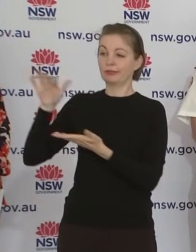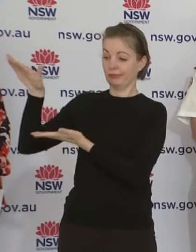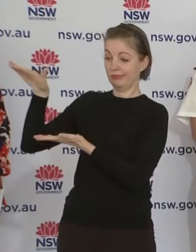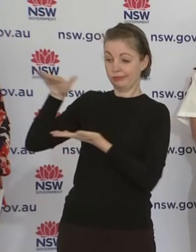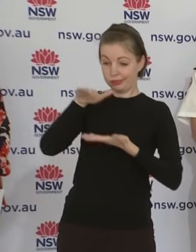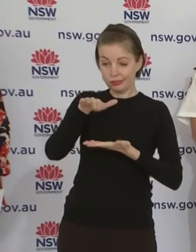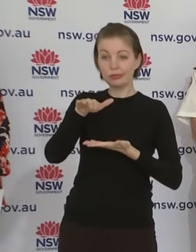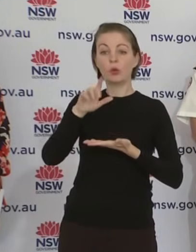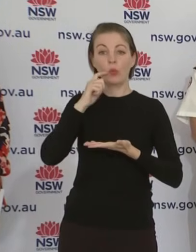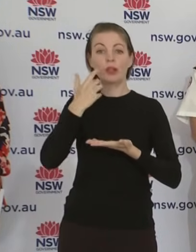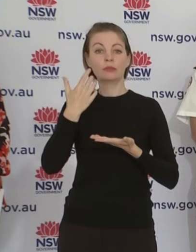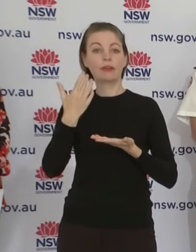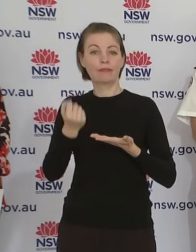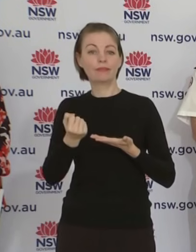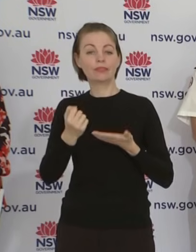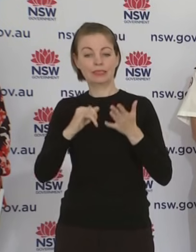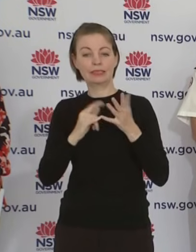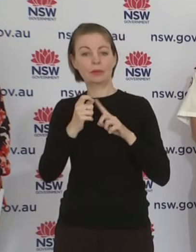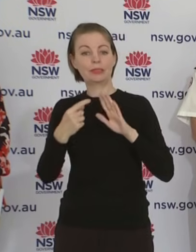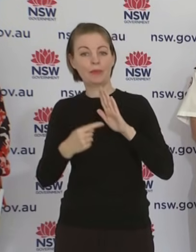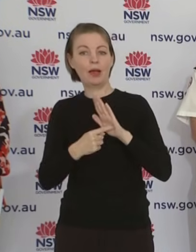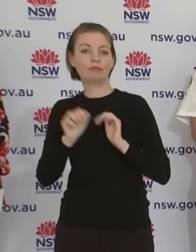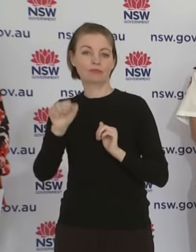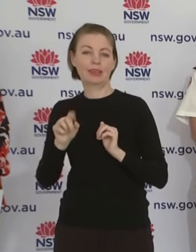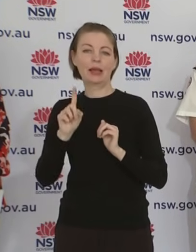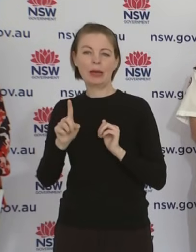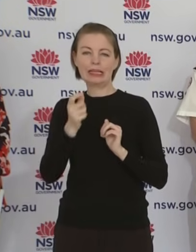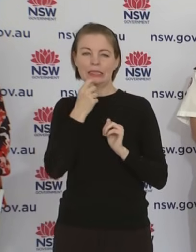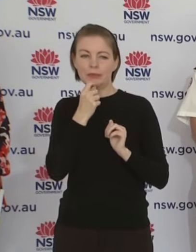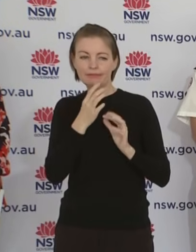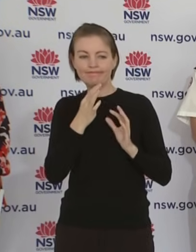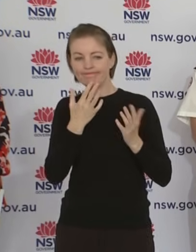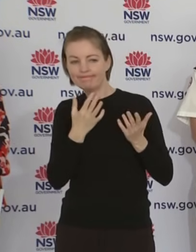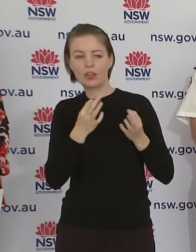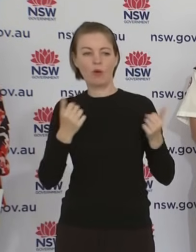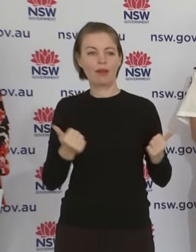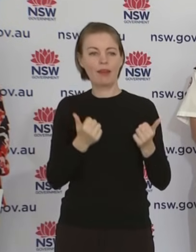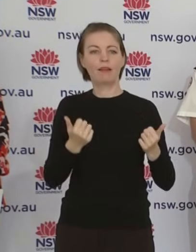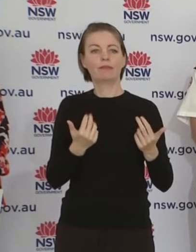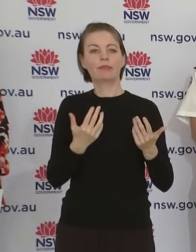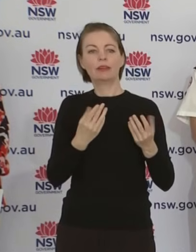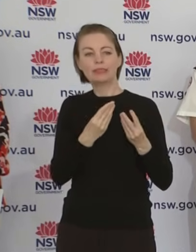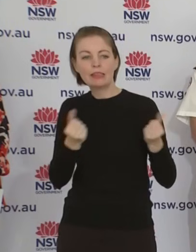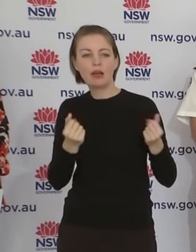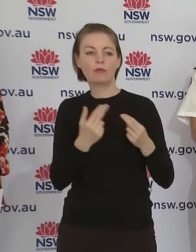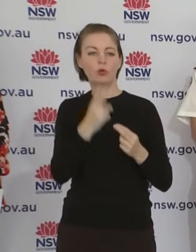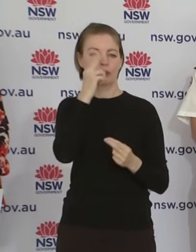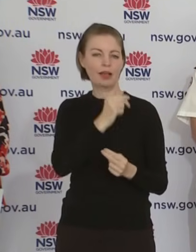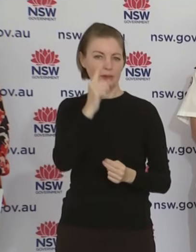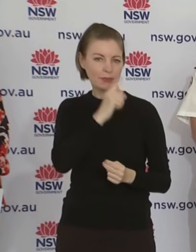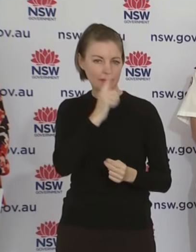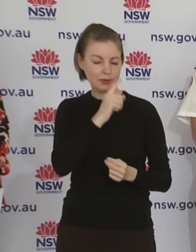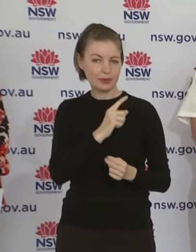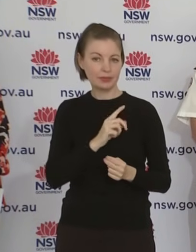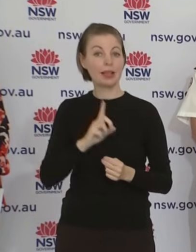but there's a little bit of a lumpiness in supply, especially for younger people. So that's one challenge. The other challenge is because we had such a big push for